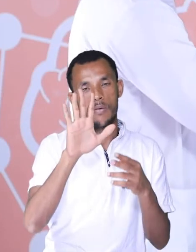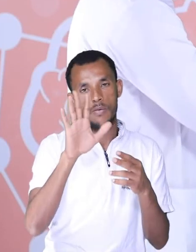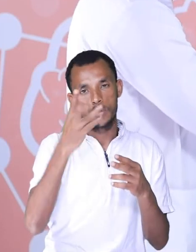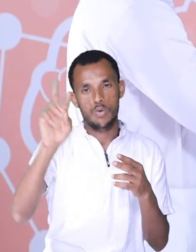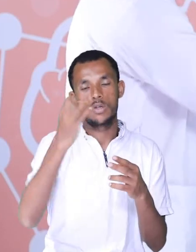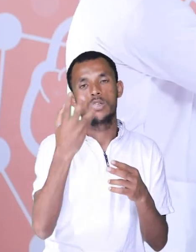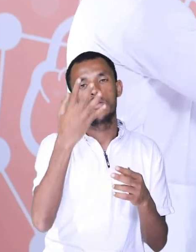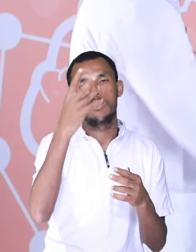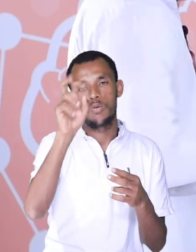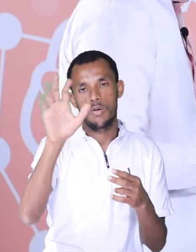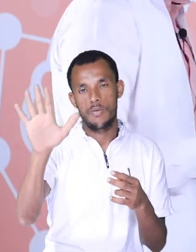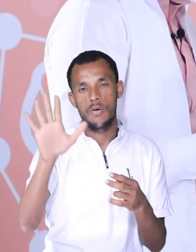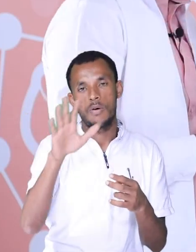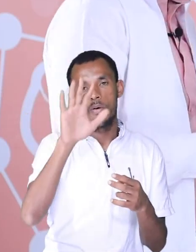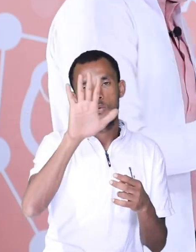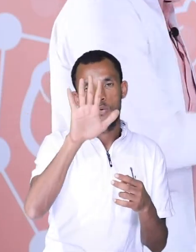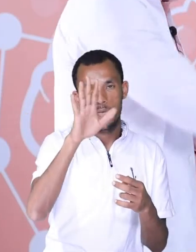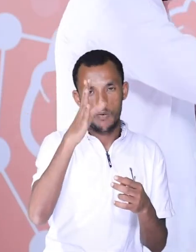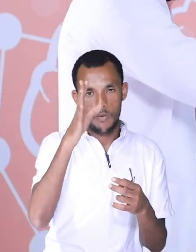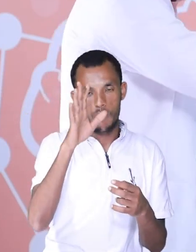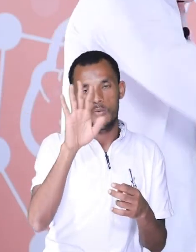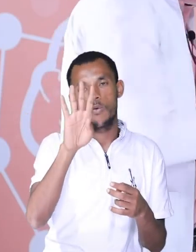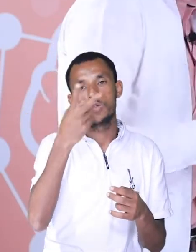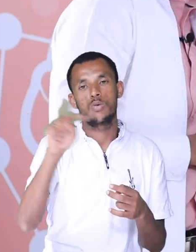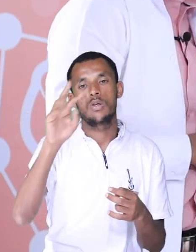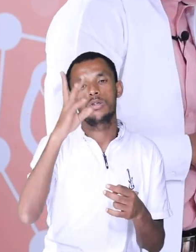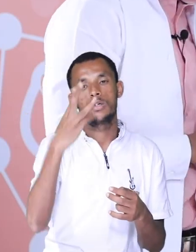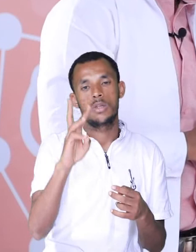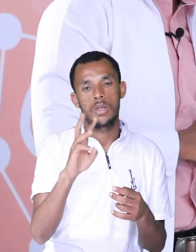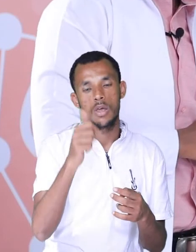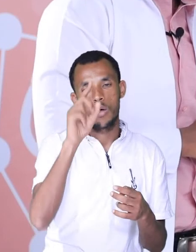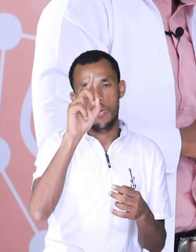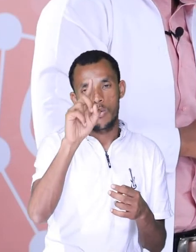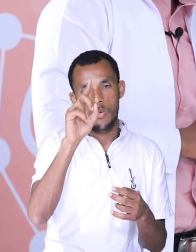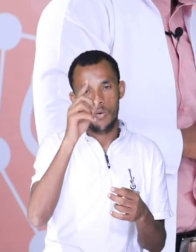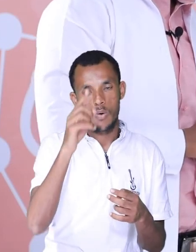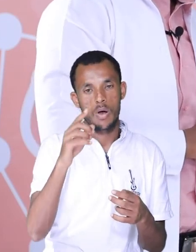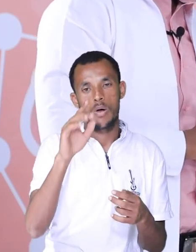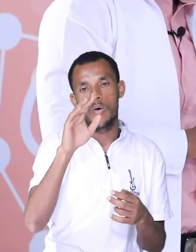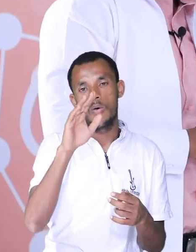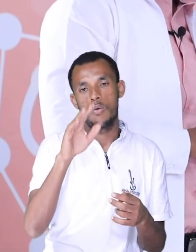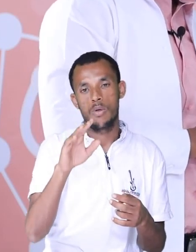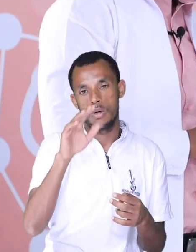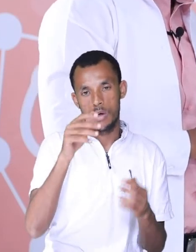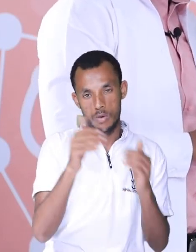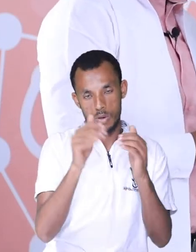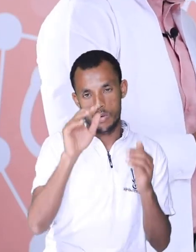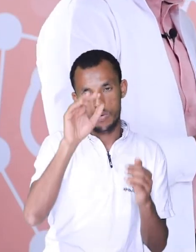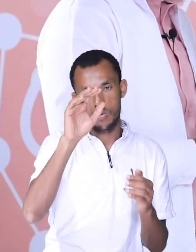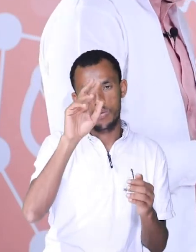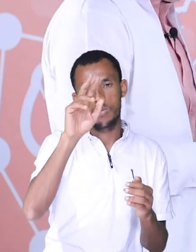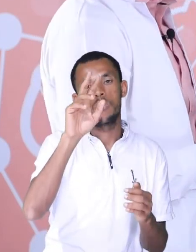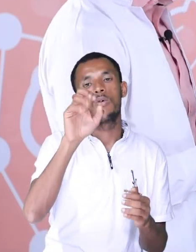25, 4 square is 16. Therefore, A1 over A2 is equal to 25 over